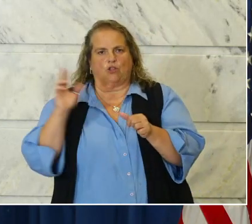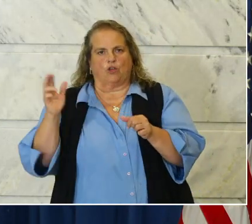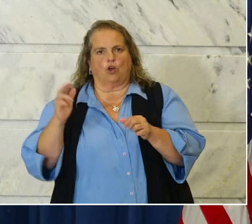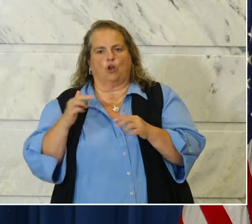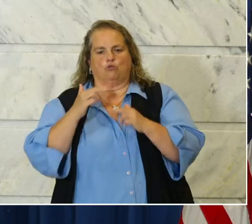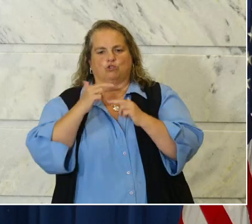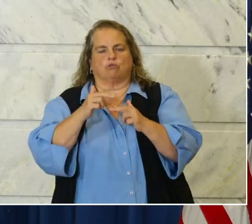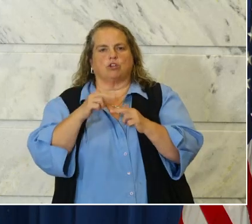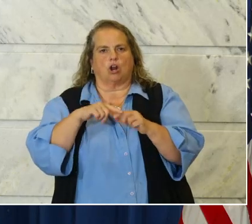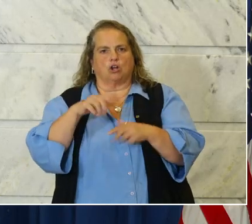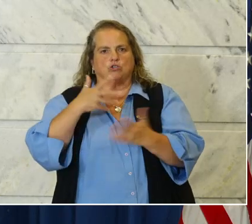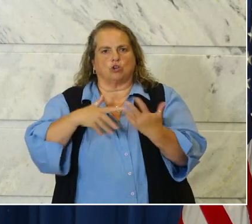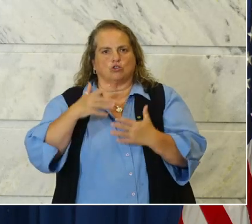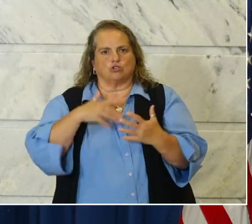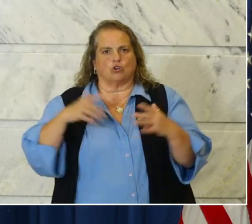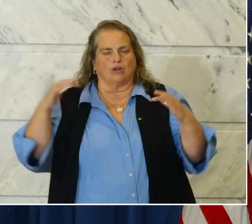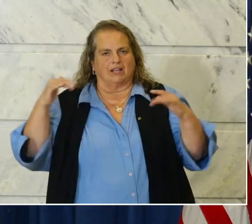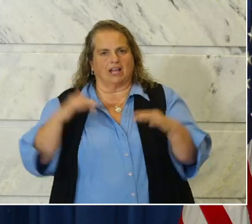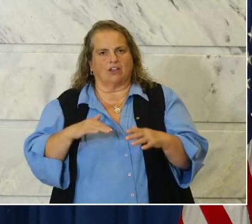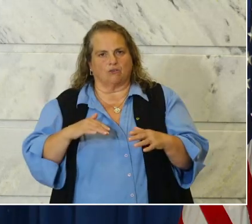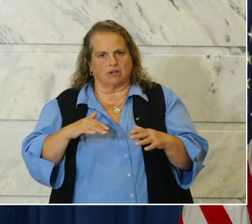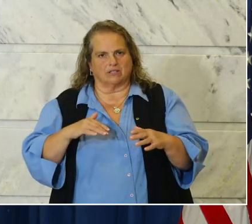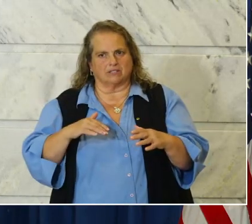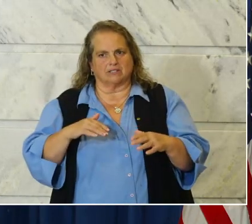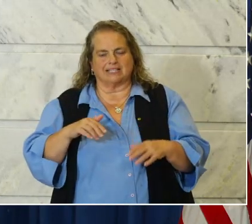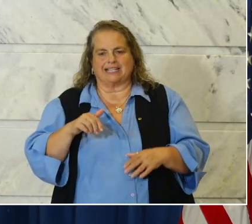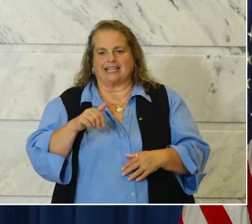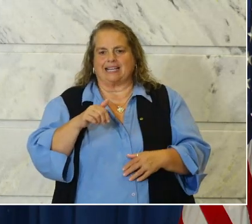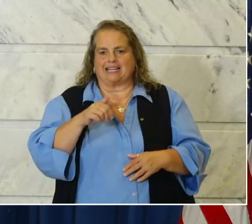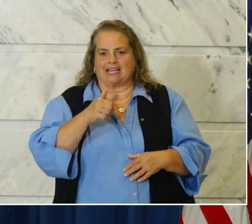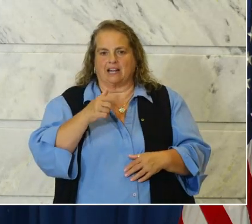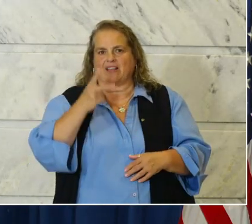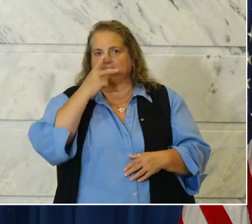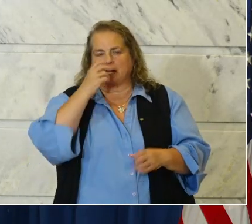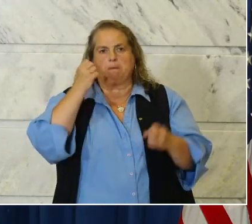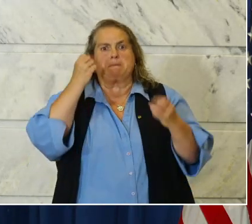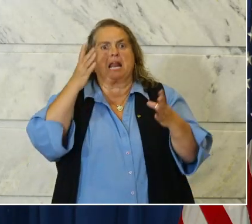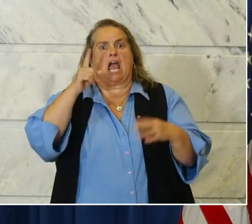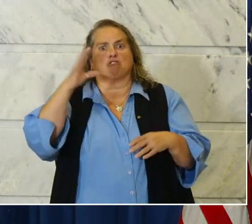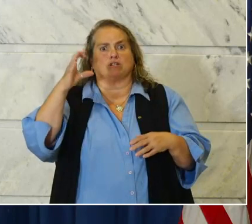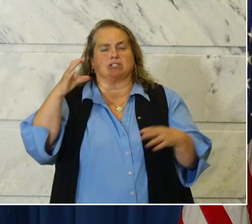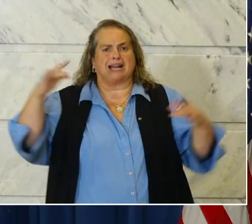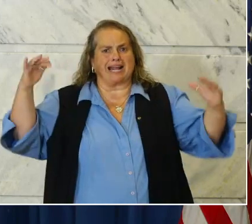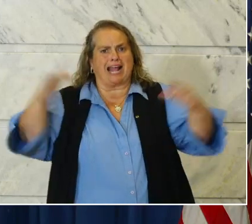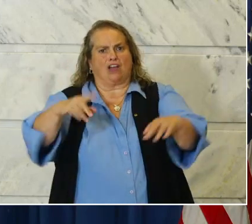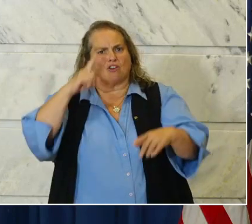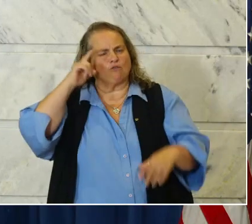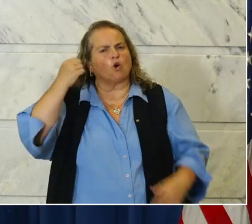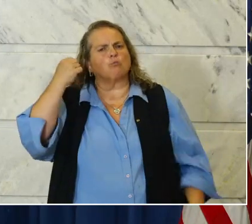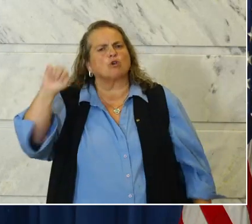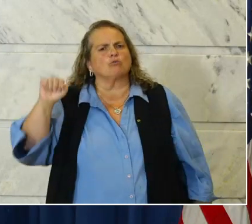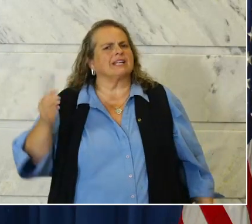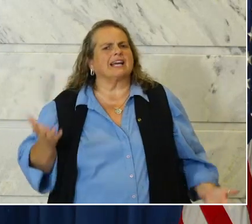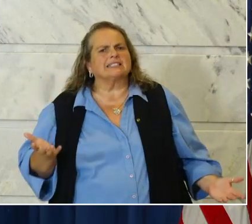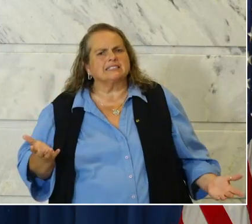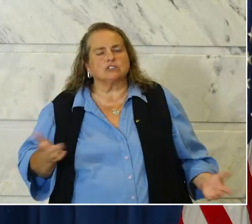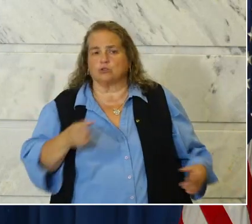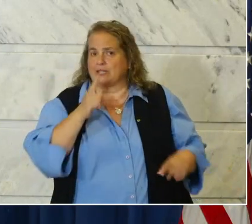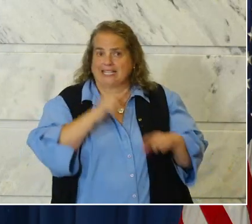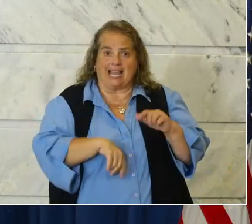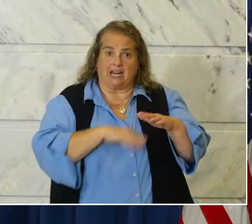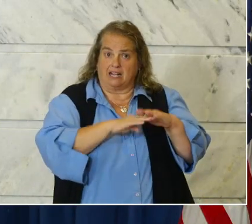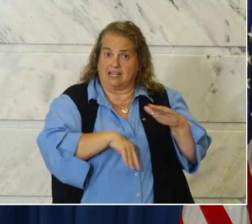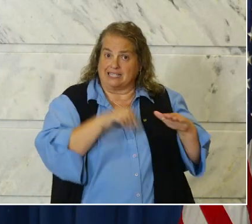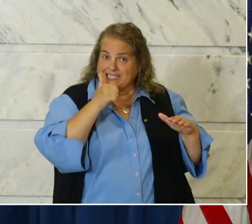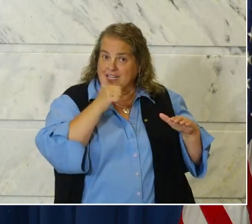social gatherings for 10 to see hundreds gathering for protests. Address that perceived inconsistency. The question